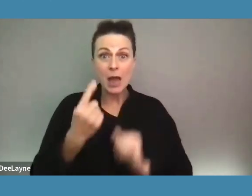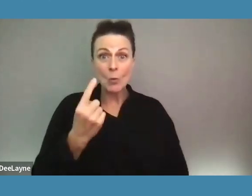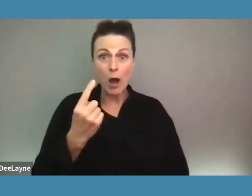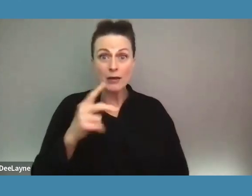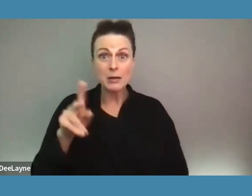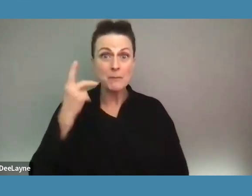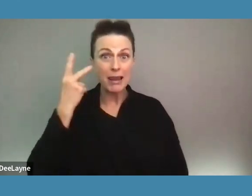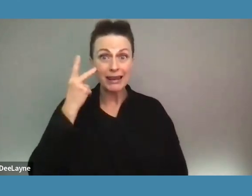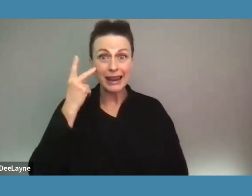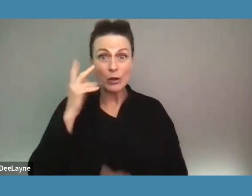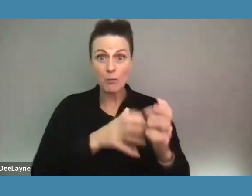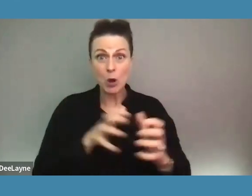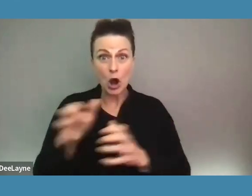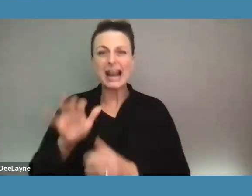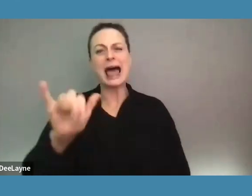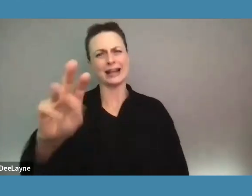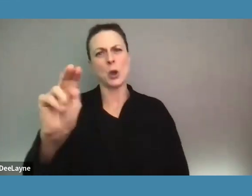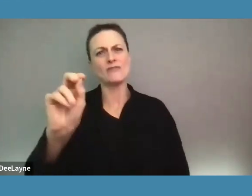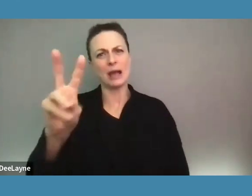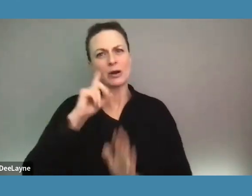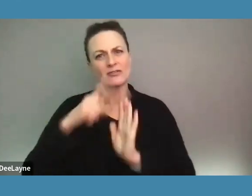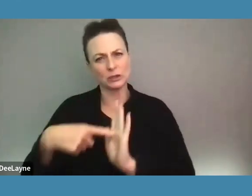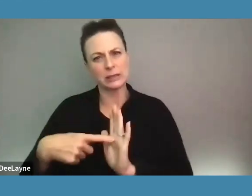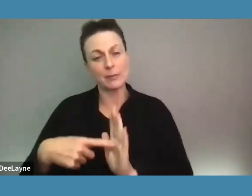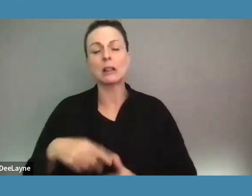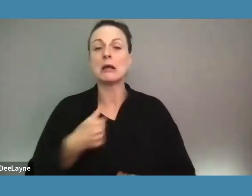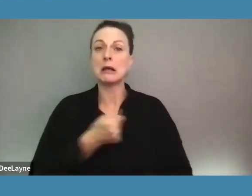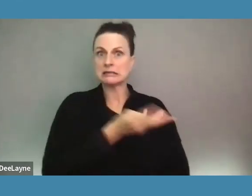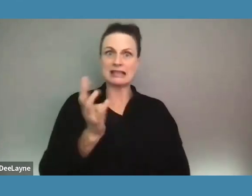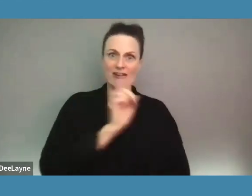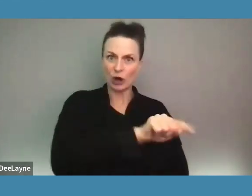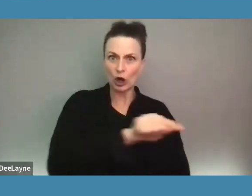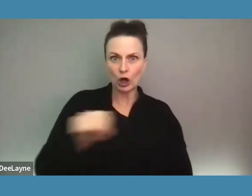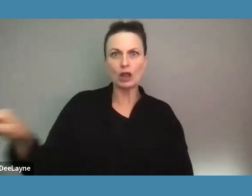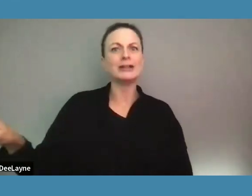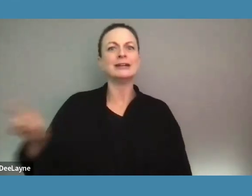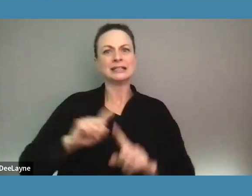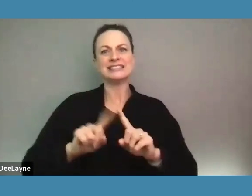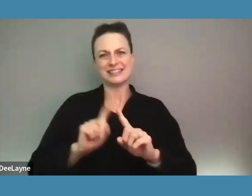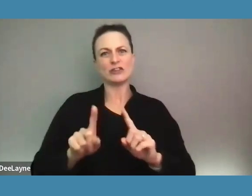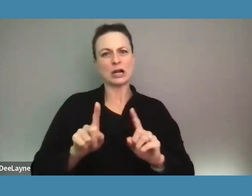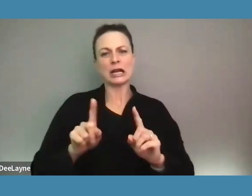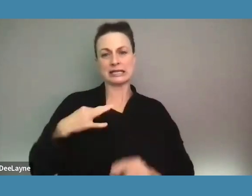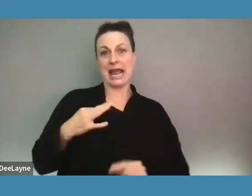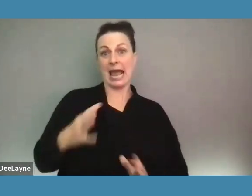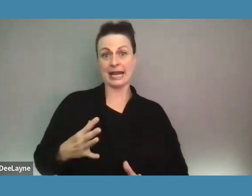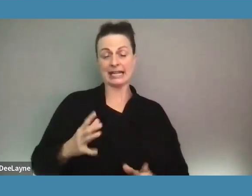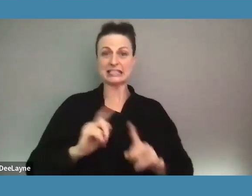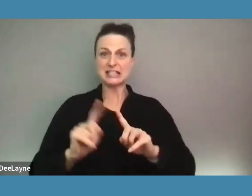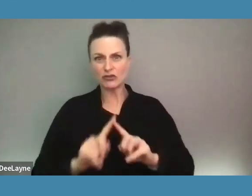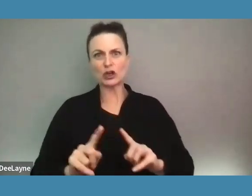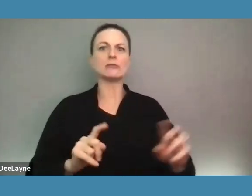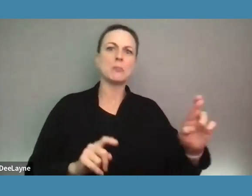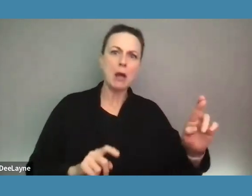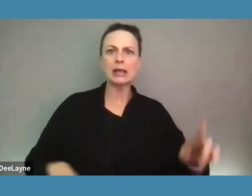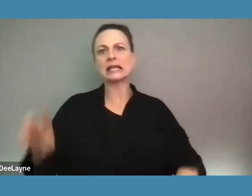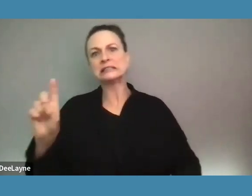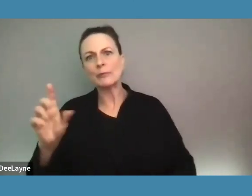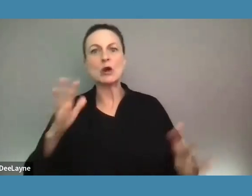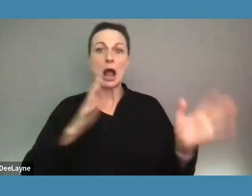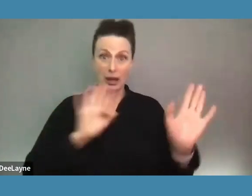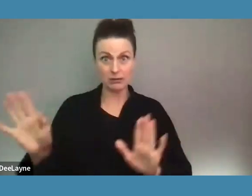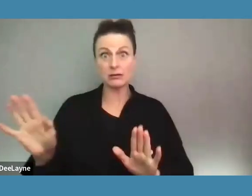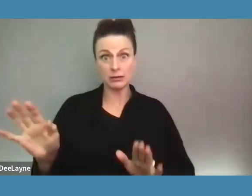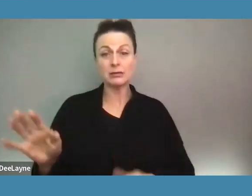in November, so there'll be several different candidates on the ballot from different parties, right?